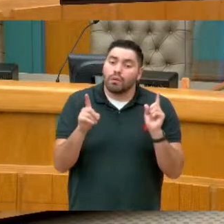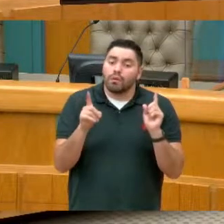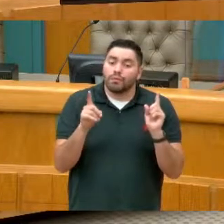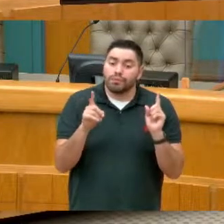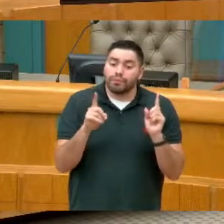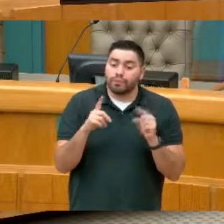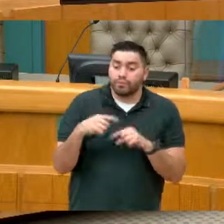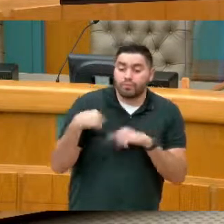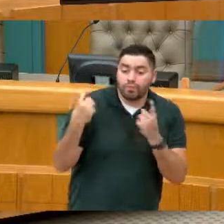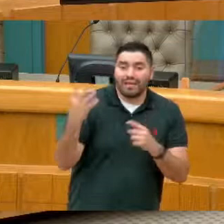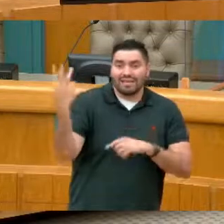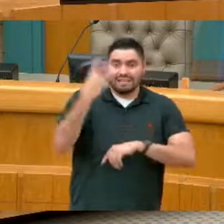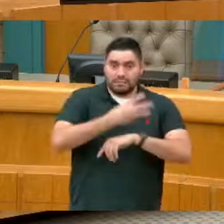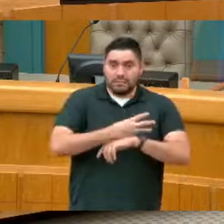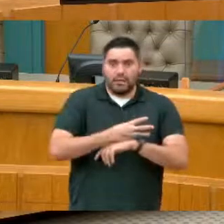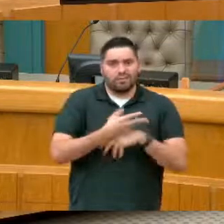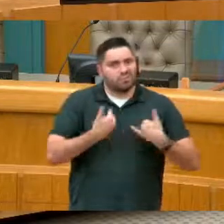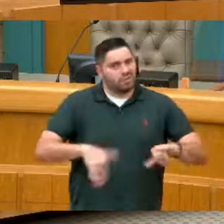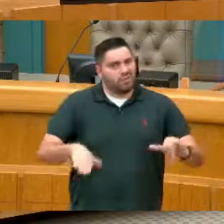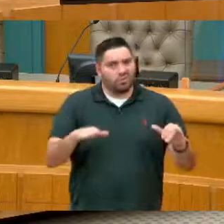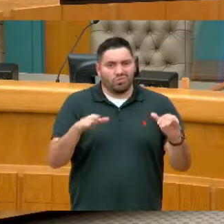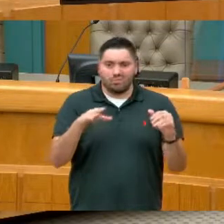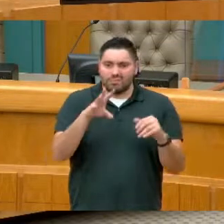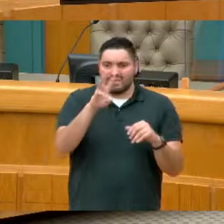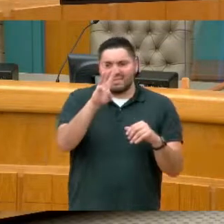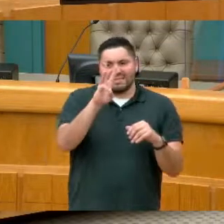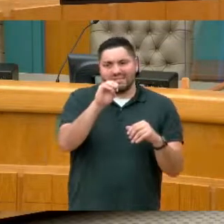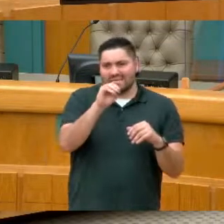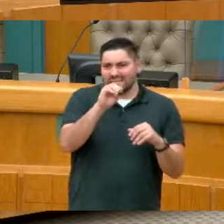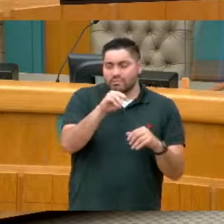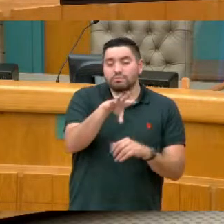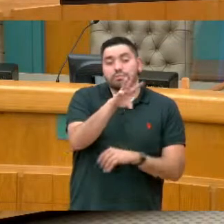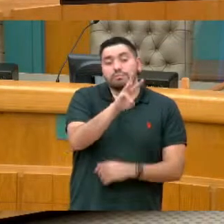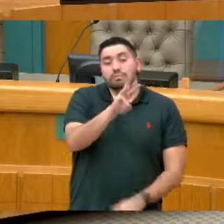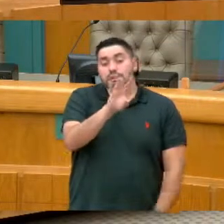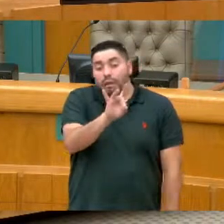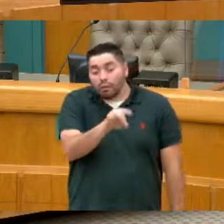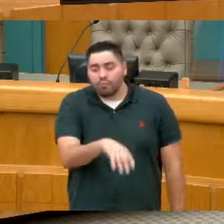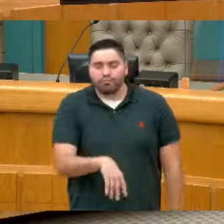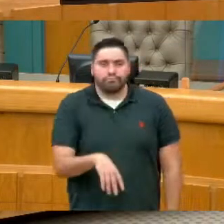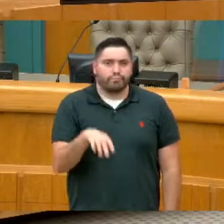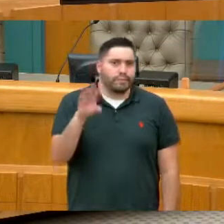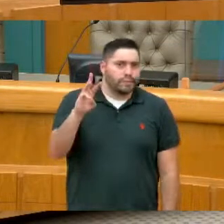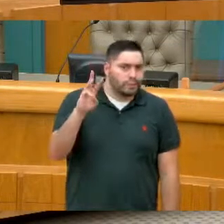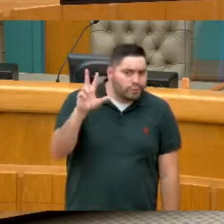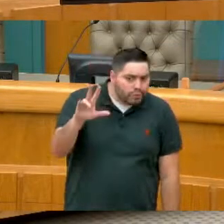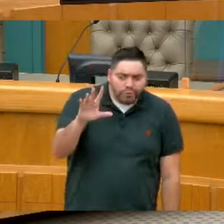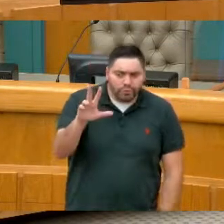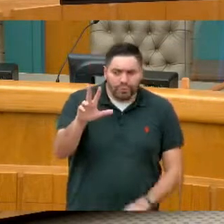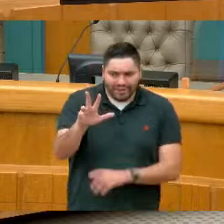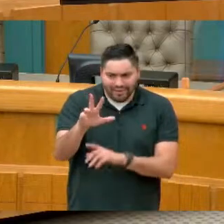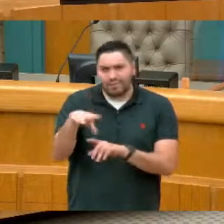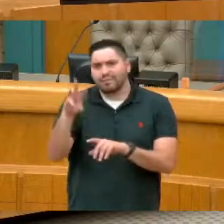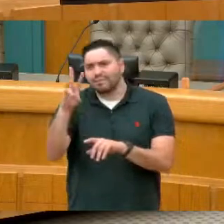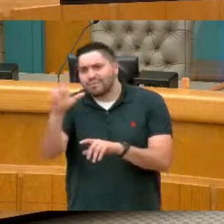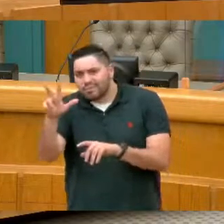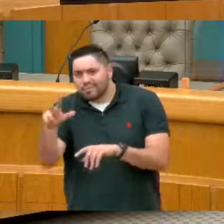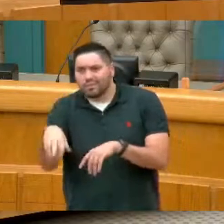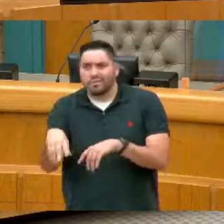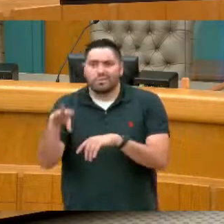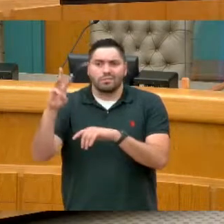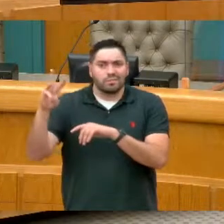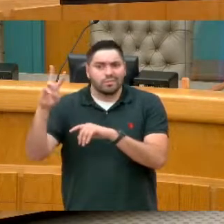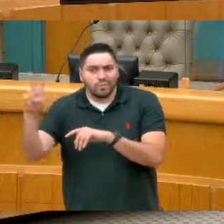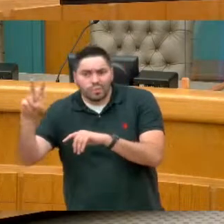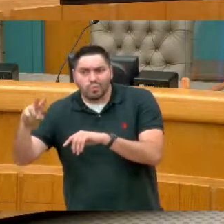The hospitalization numbers, while we see October 7th, they were in their 70s, and now they're in their 60s,